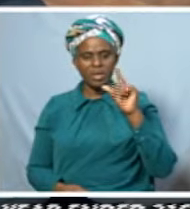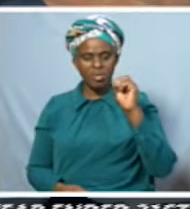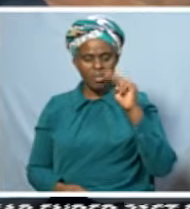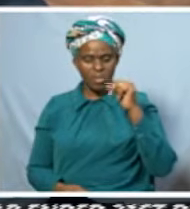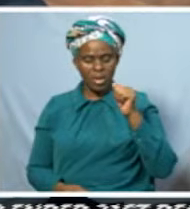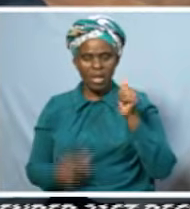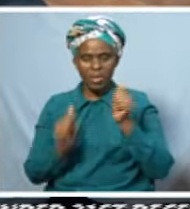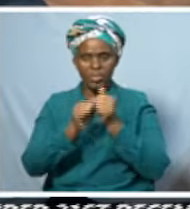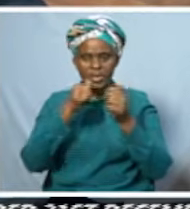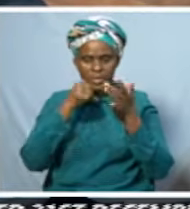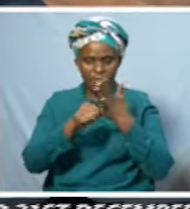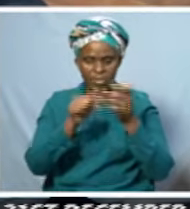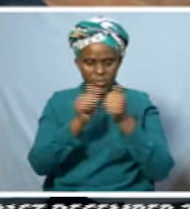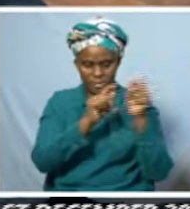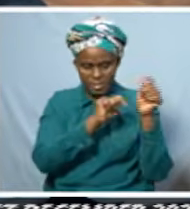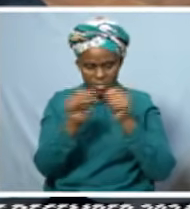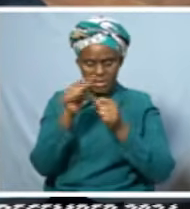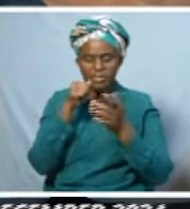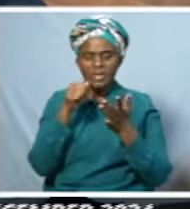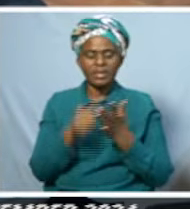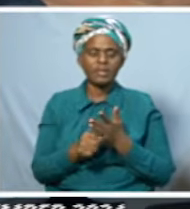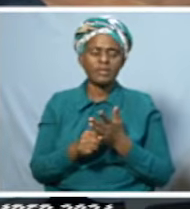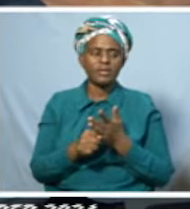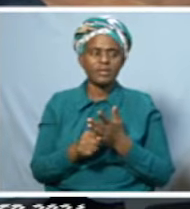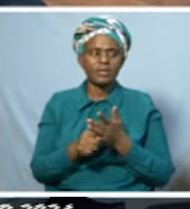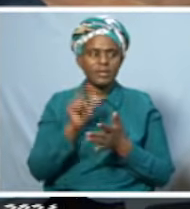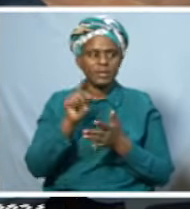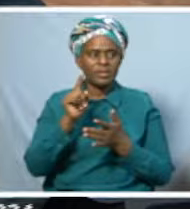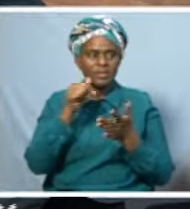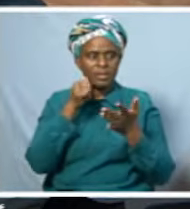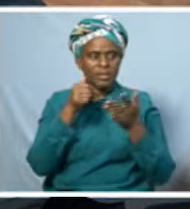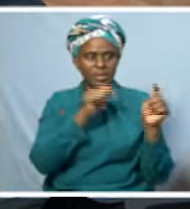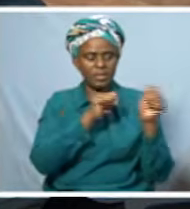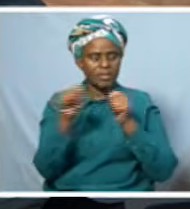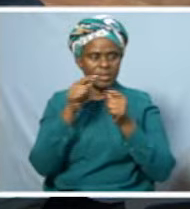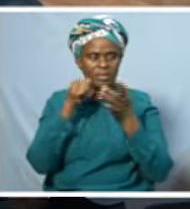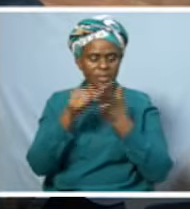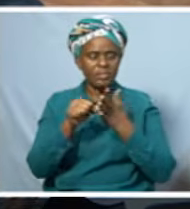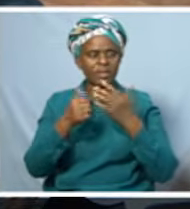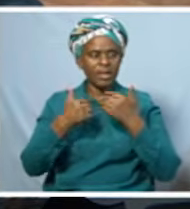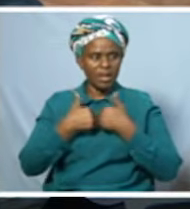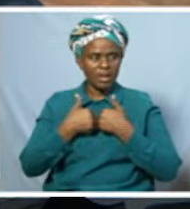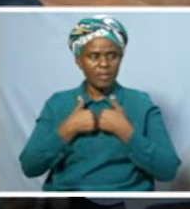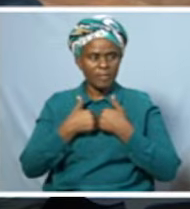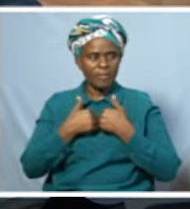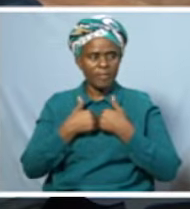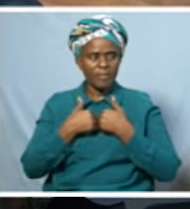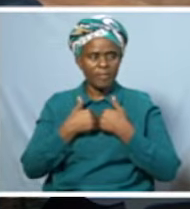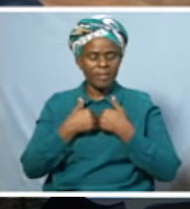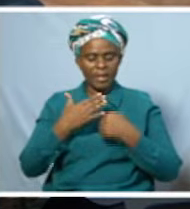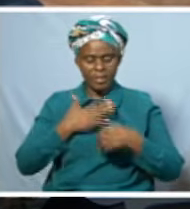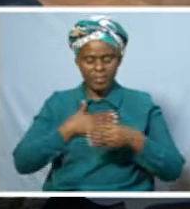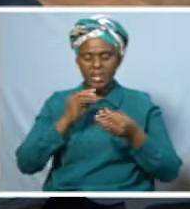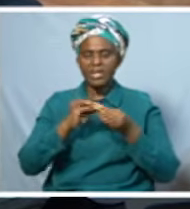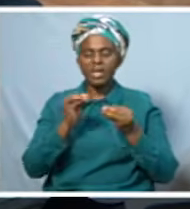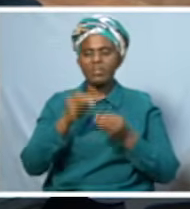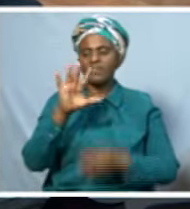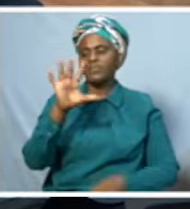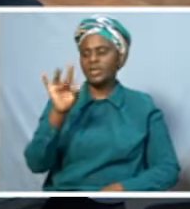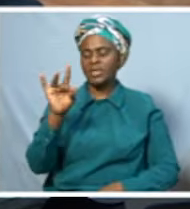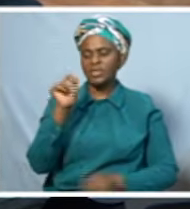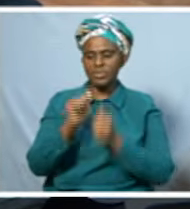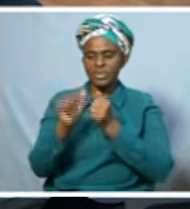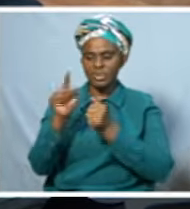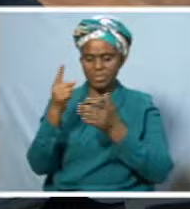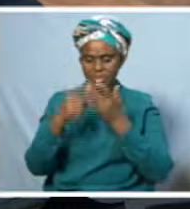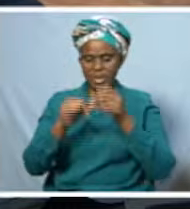an appointment, with a transfer letter. That transfer letter carries my number 58, which is